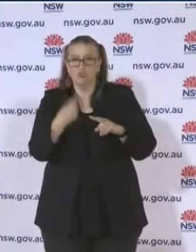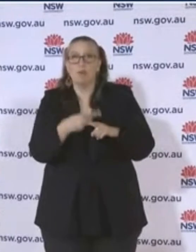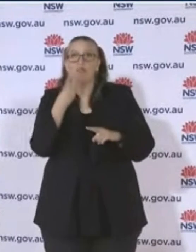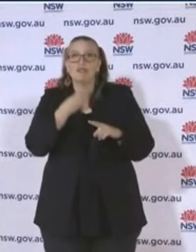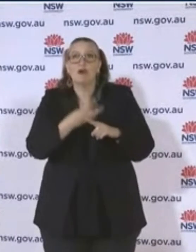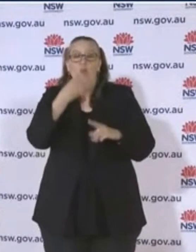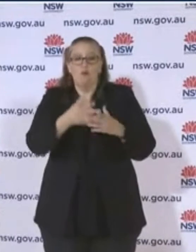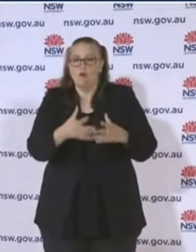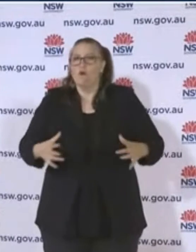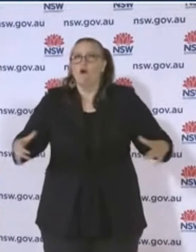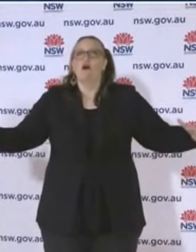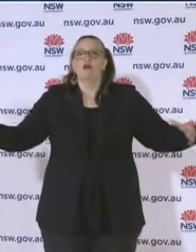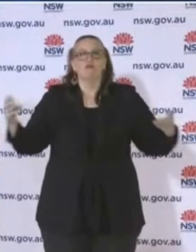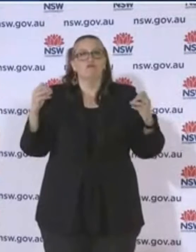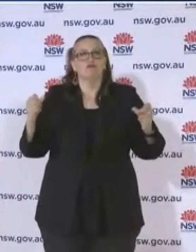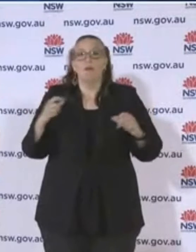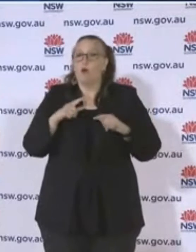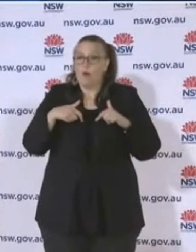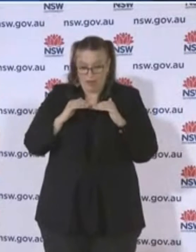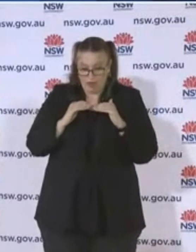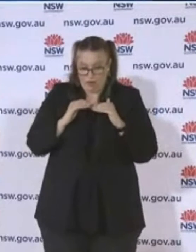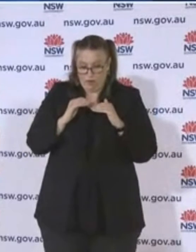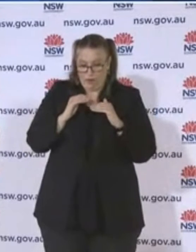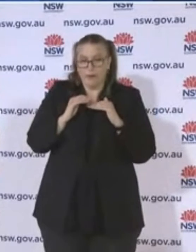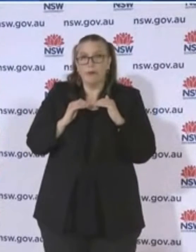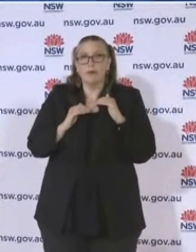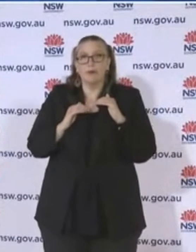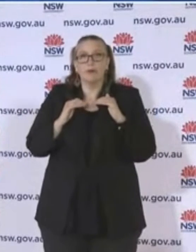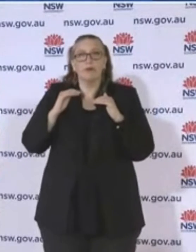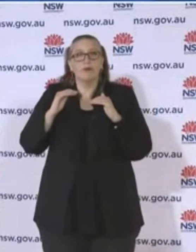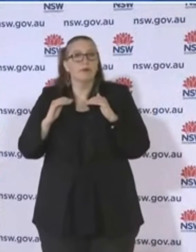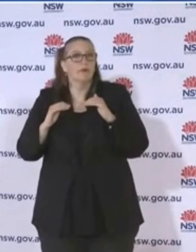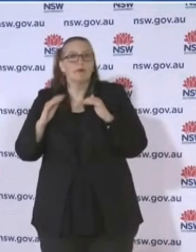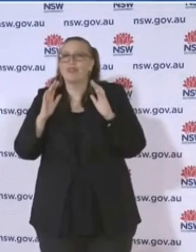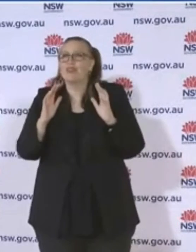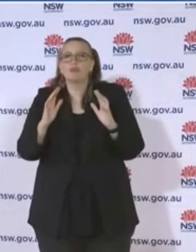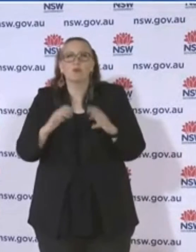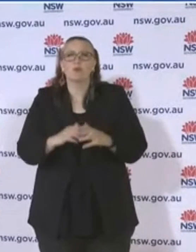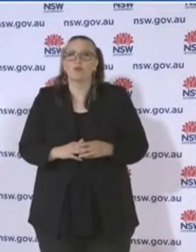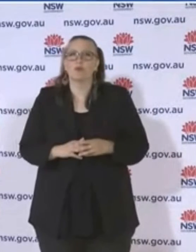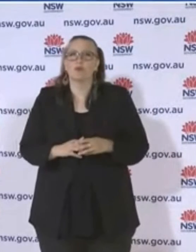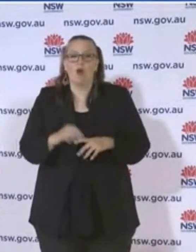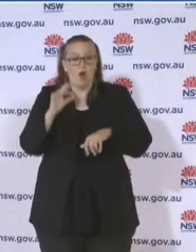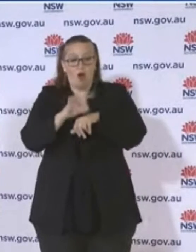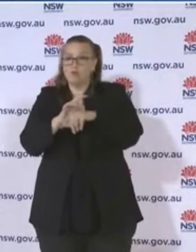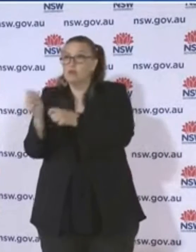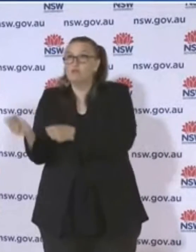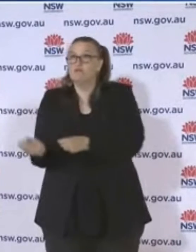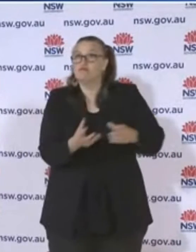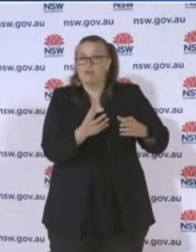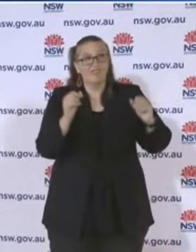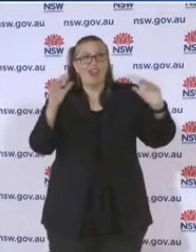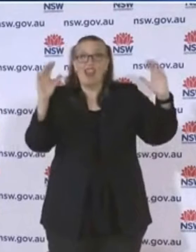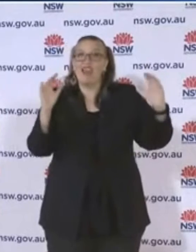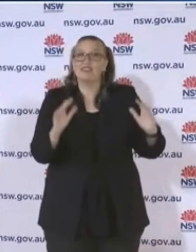is that the vaccines are holding up really well. Our hospitalisation rate is actually declining. The people in intensive care would have been much,